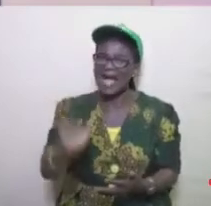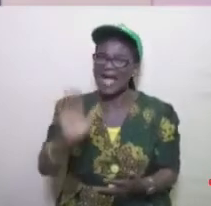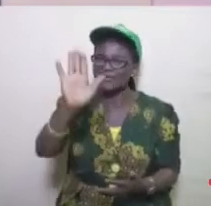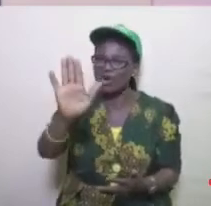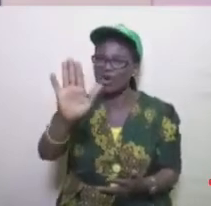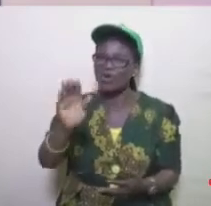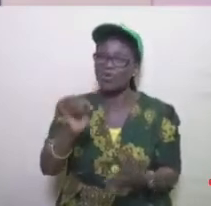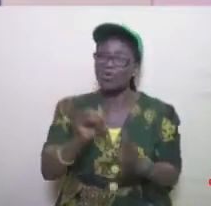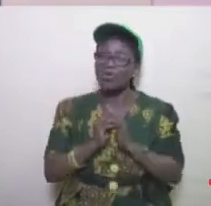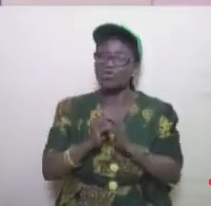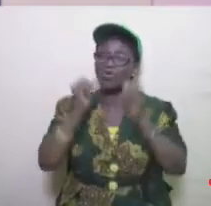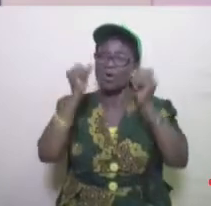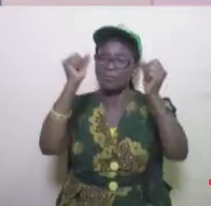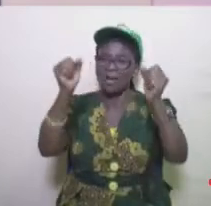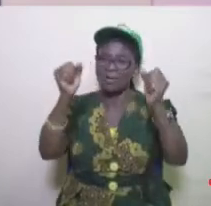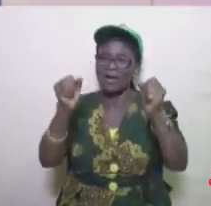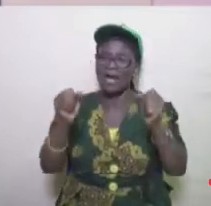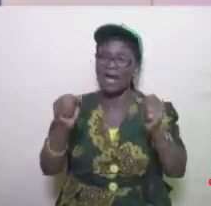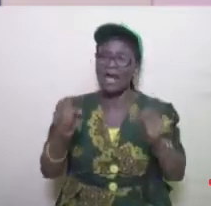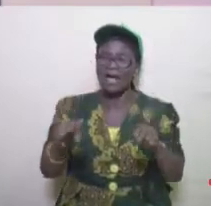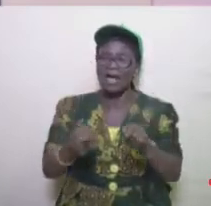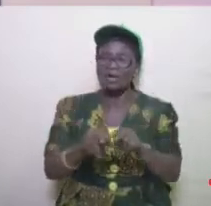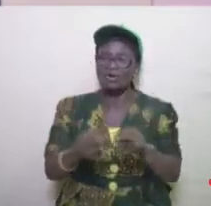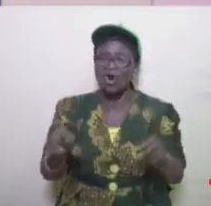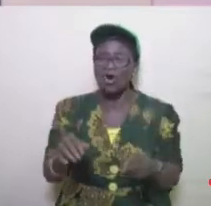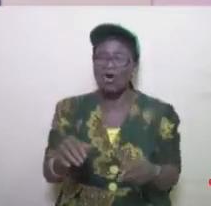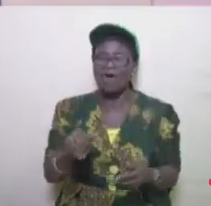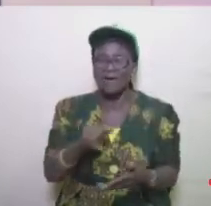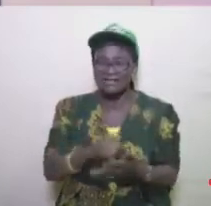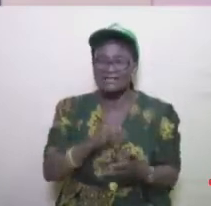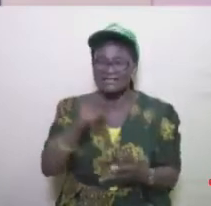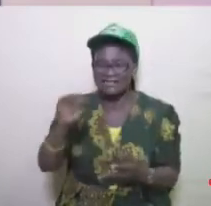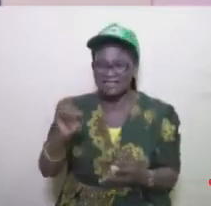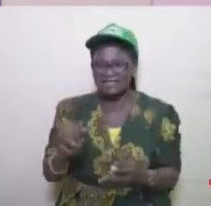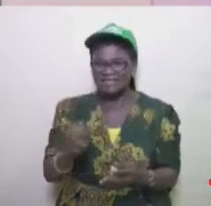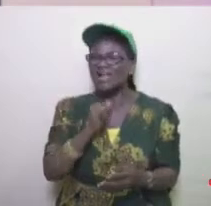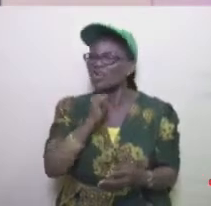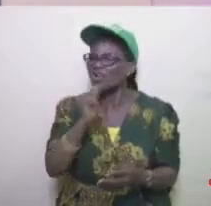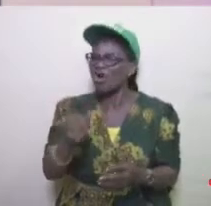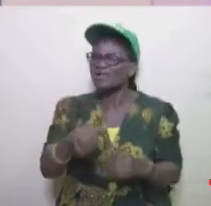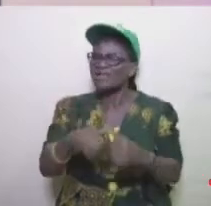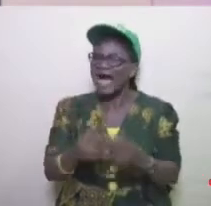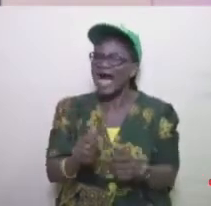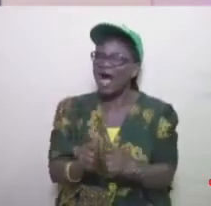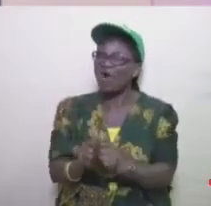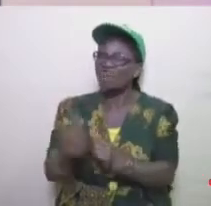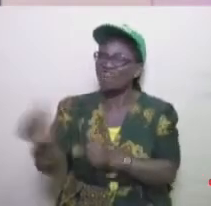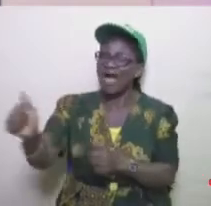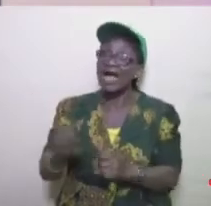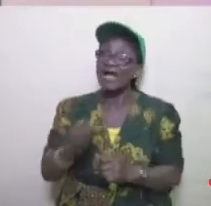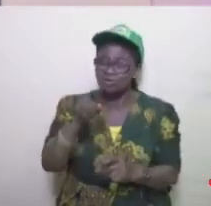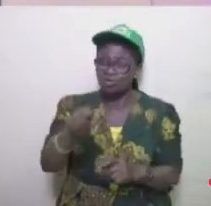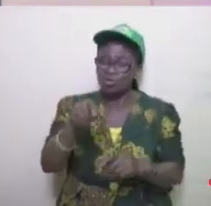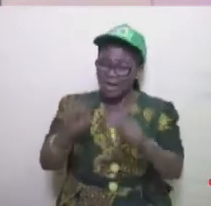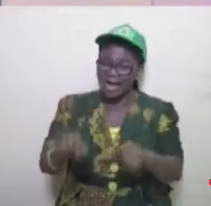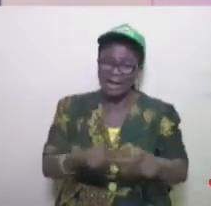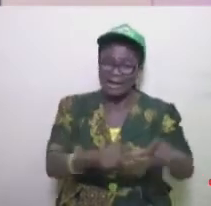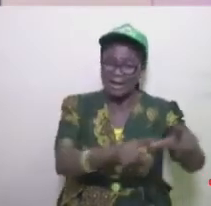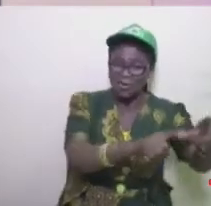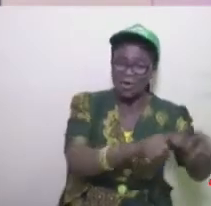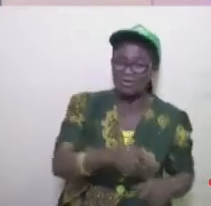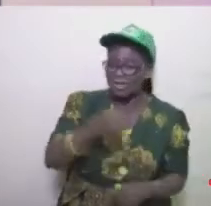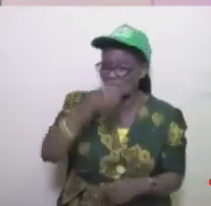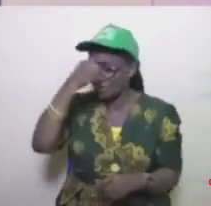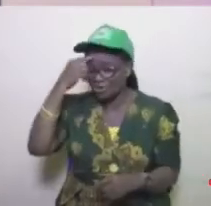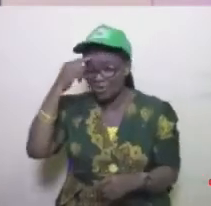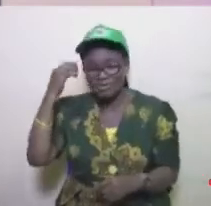power. No, it's not how far you can run. Because the race is